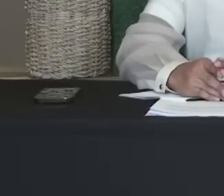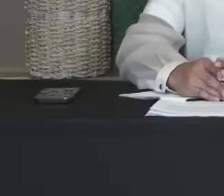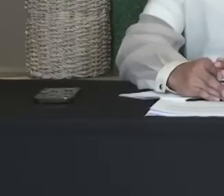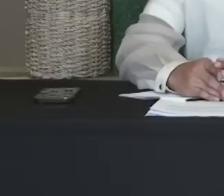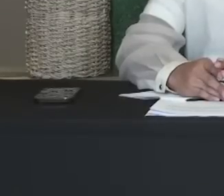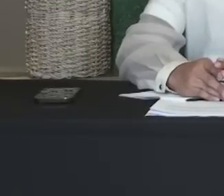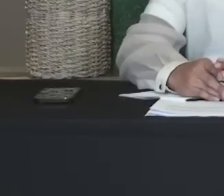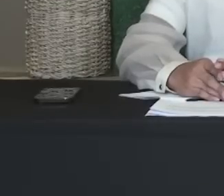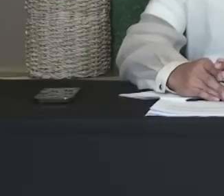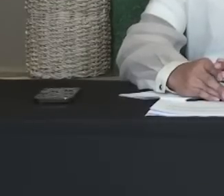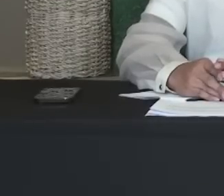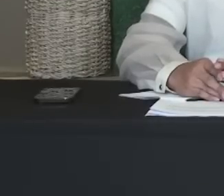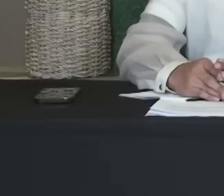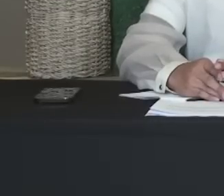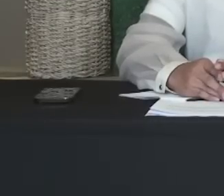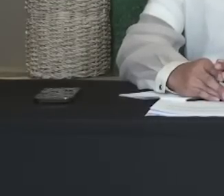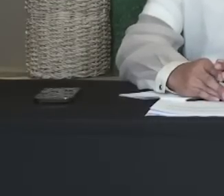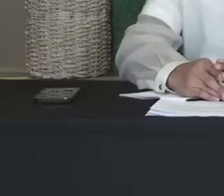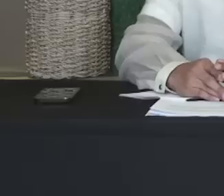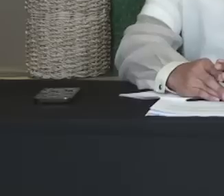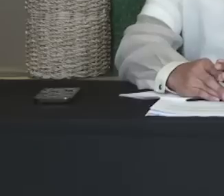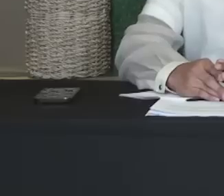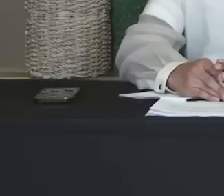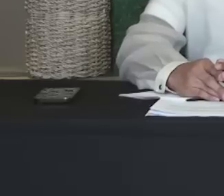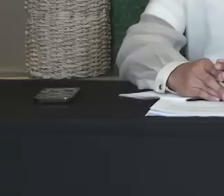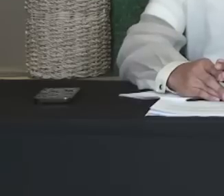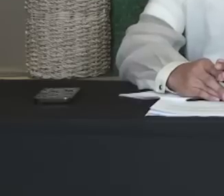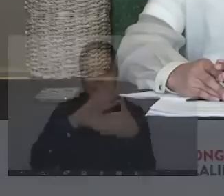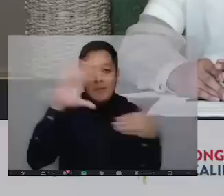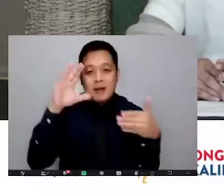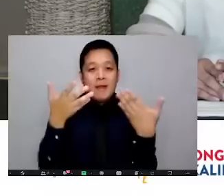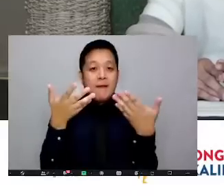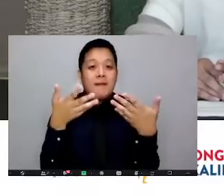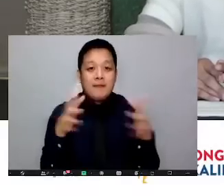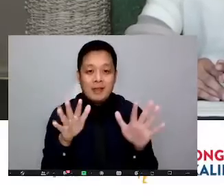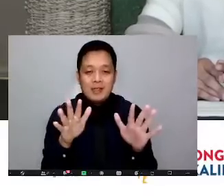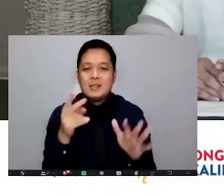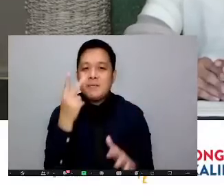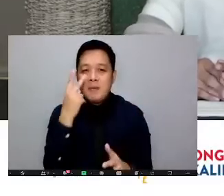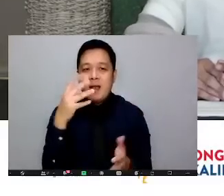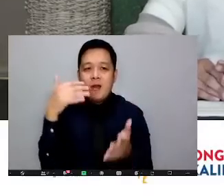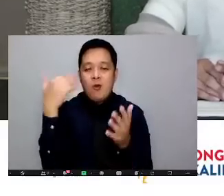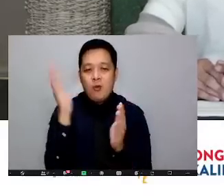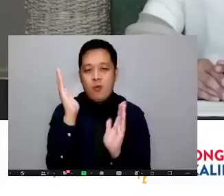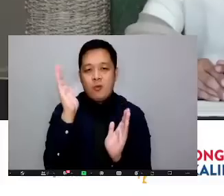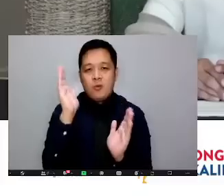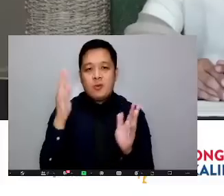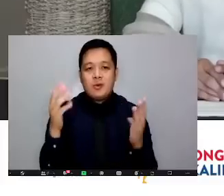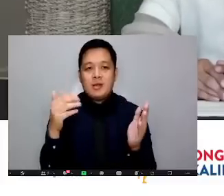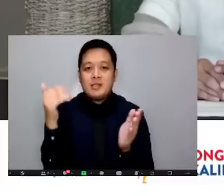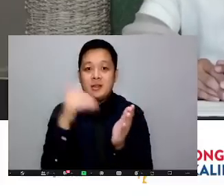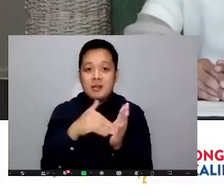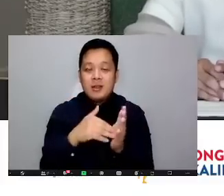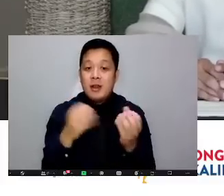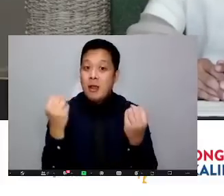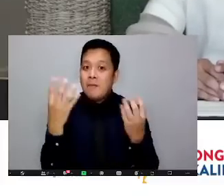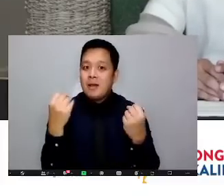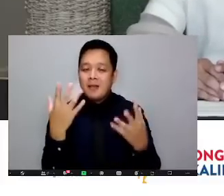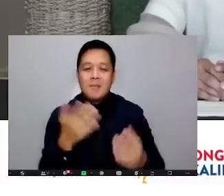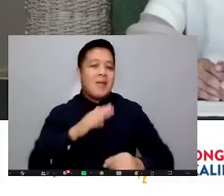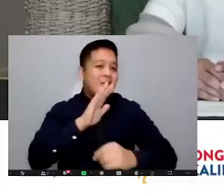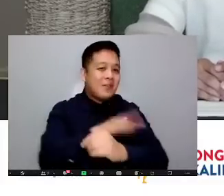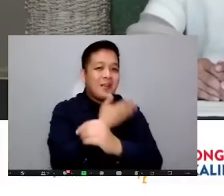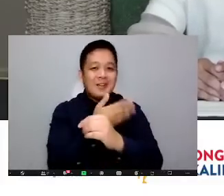later after ng live. But one thing that stand out for me, that stood out for me rather, merong gumawa ng Oriental Korean jingle, yes, merong